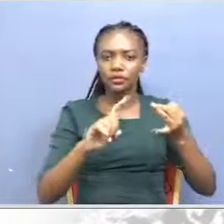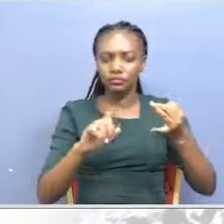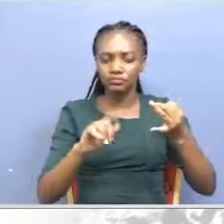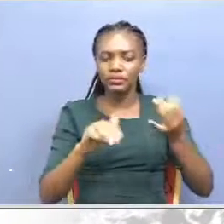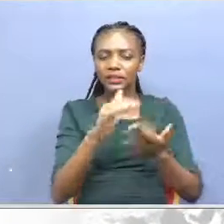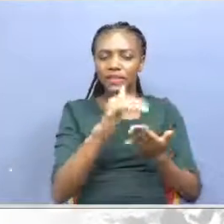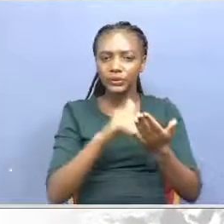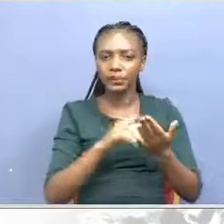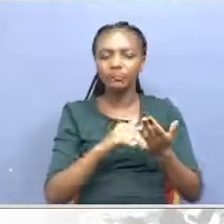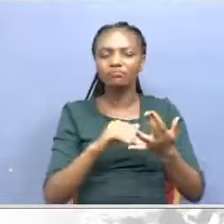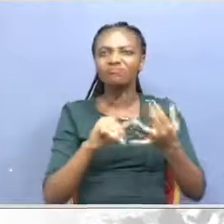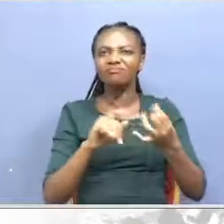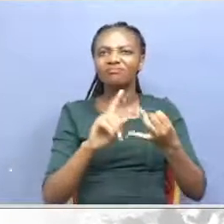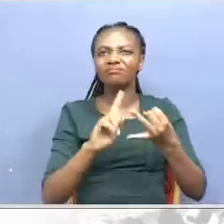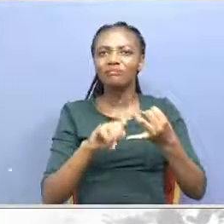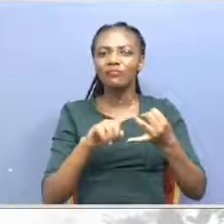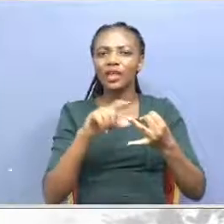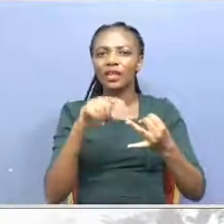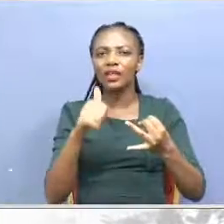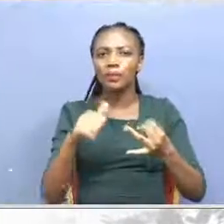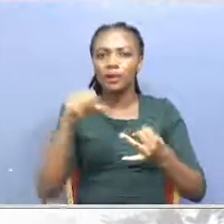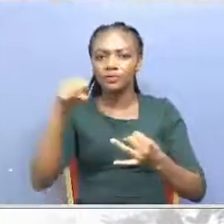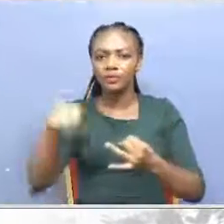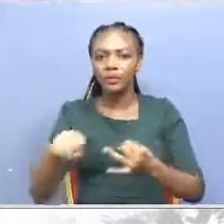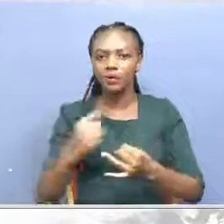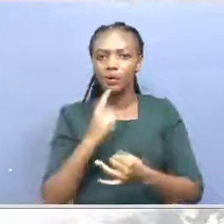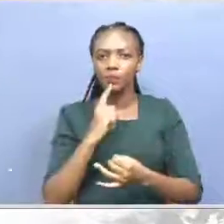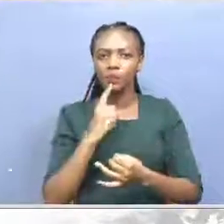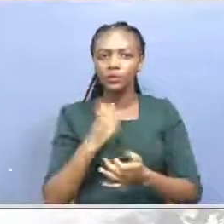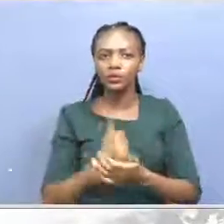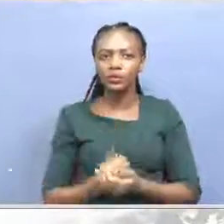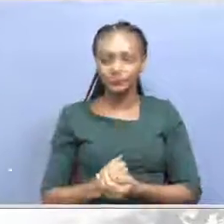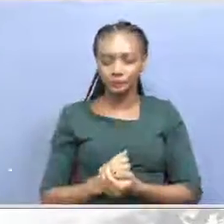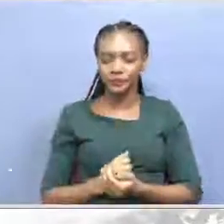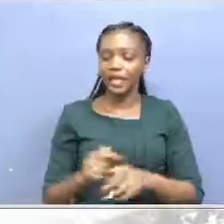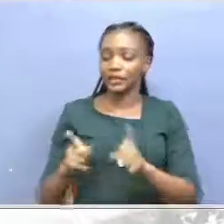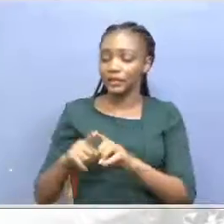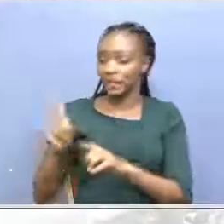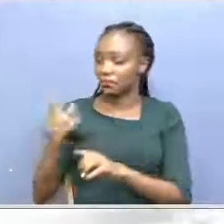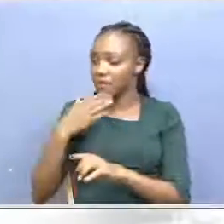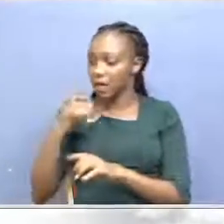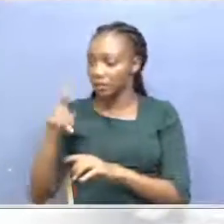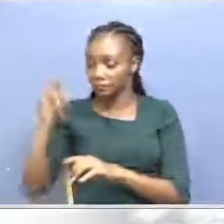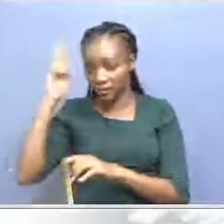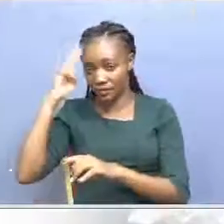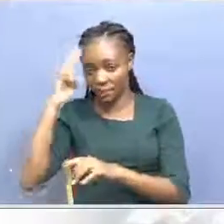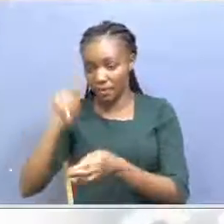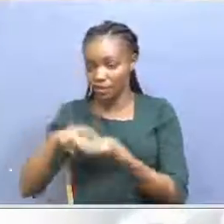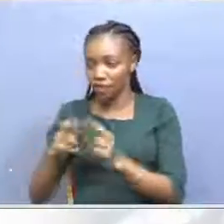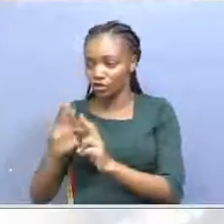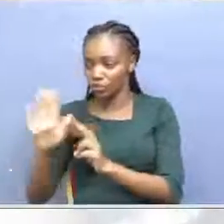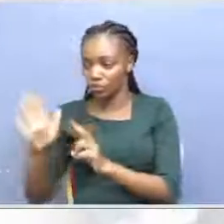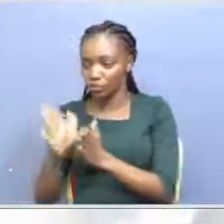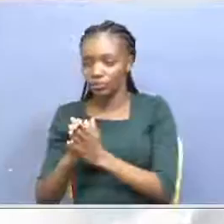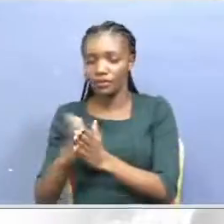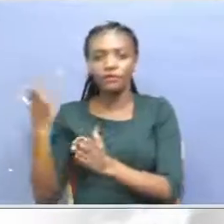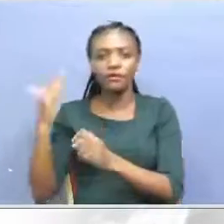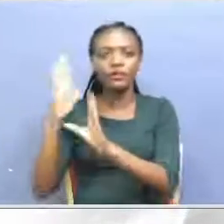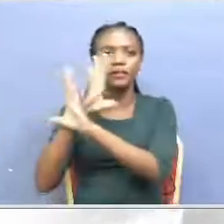Central, pamoja na South Pokot. Lorema recounts his correlation with the late former president